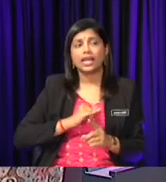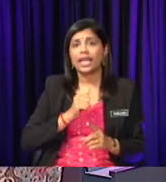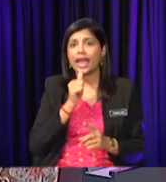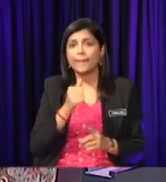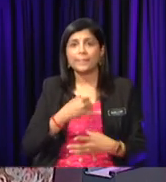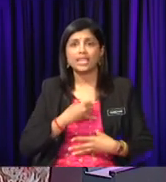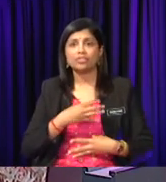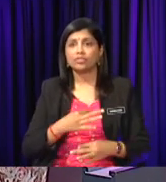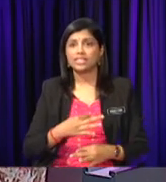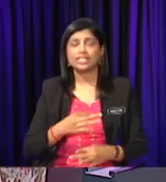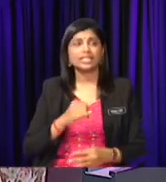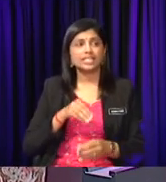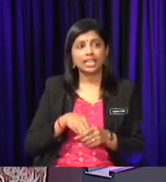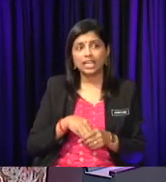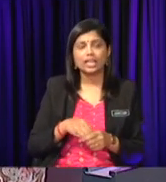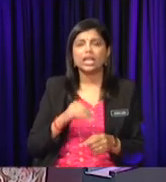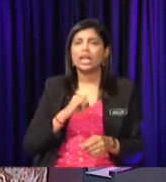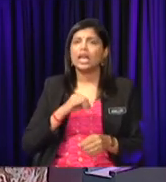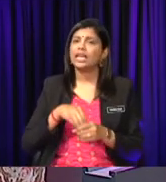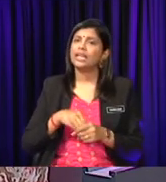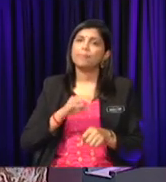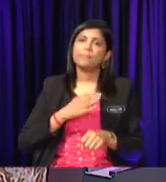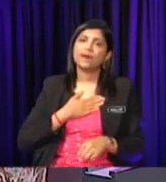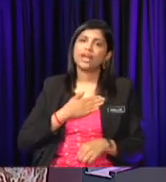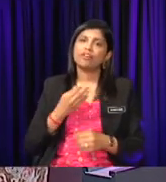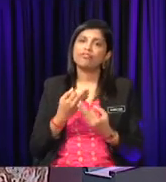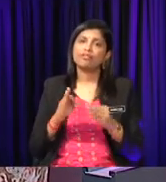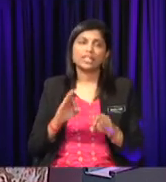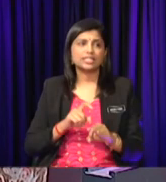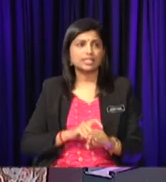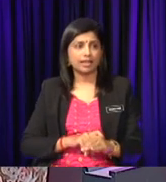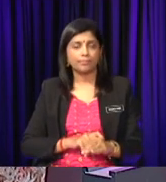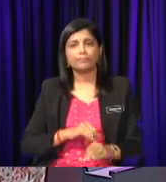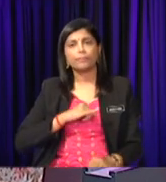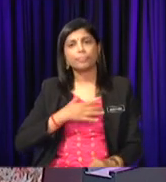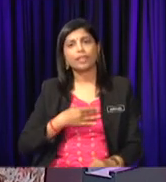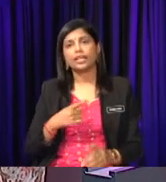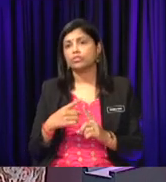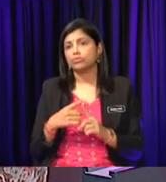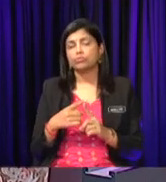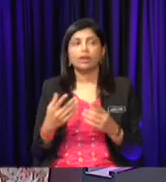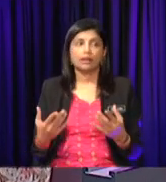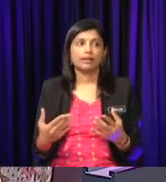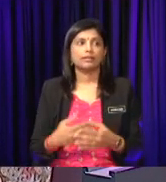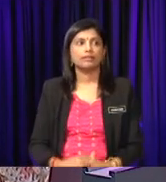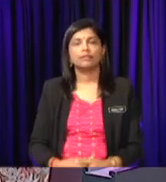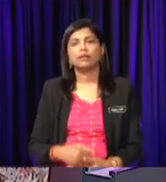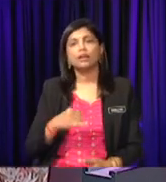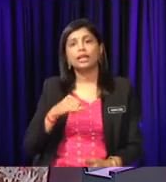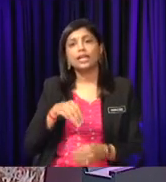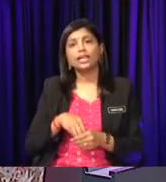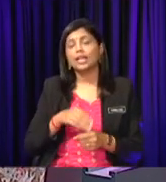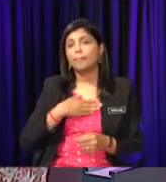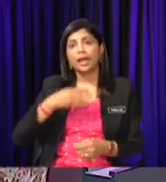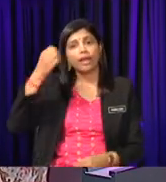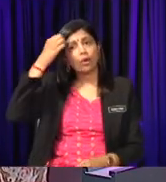and I'm going to show a little bit more detail, okay? You need to know phrases like, in my opinion, I believe, and